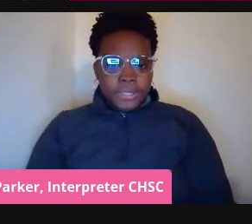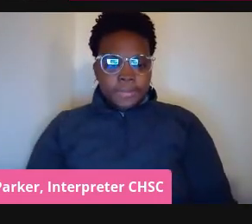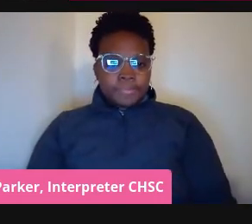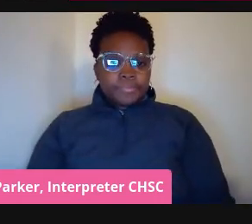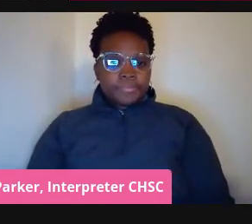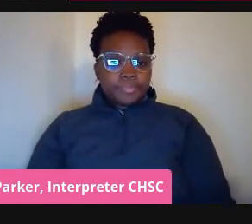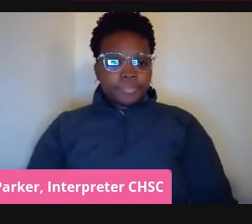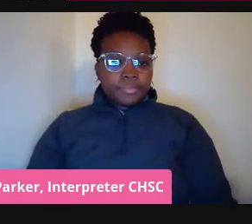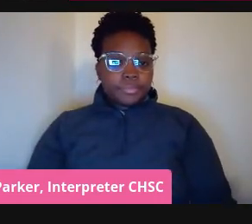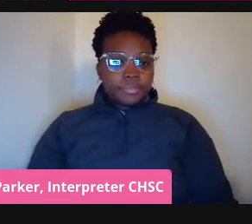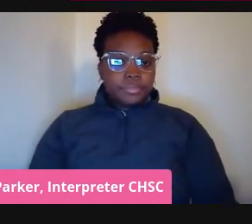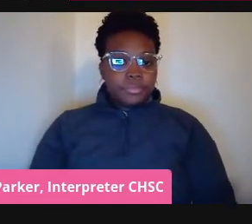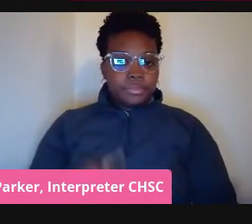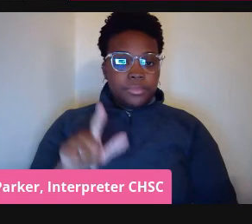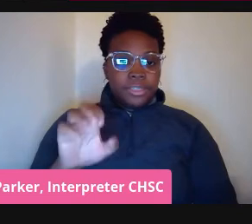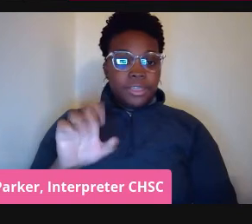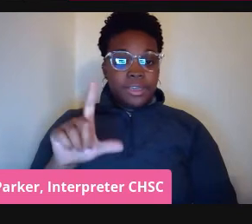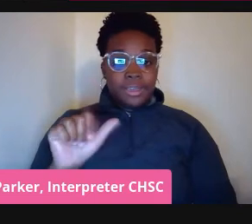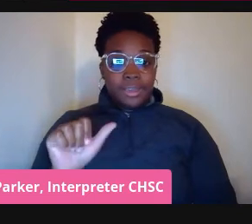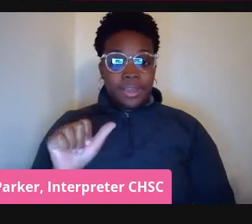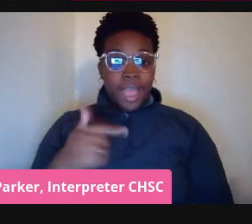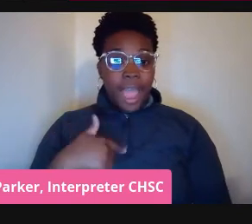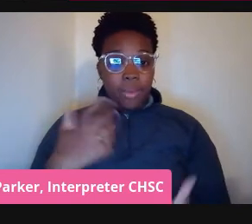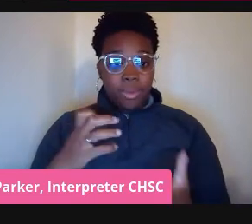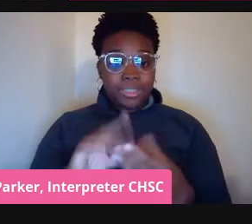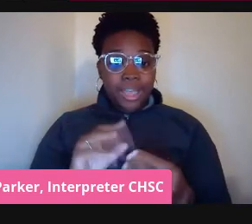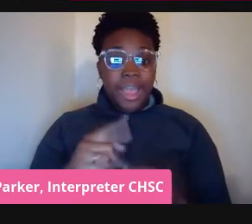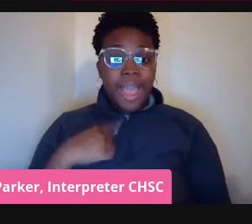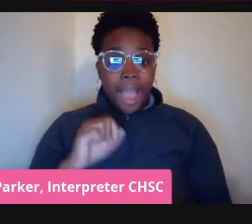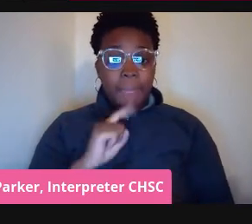Erica, I just want to say that I am crying.